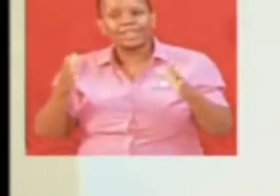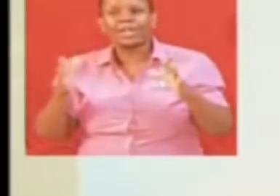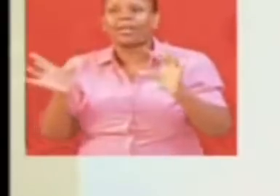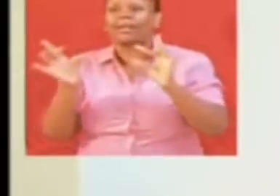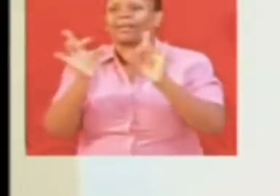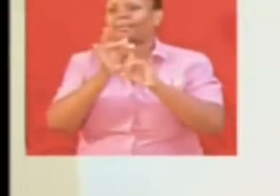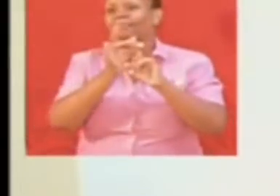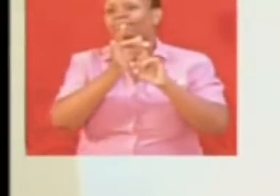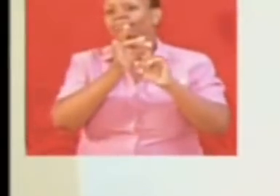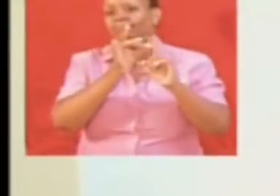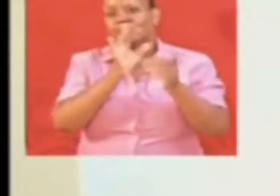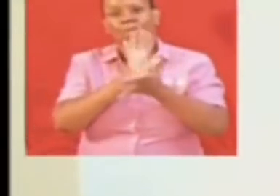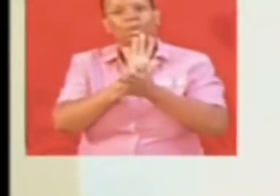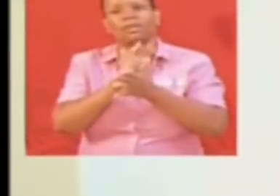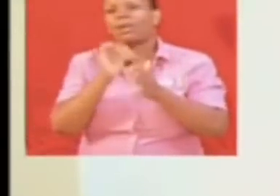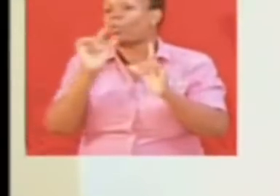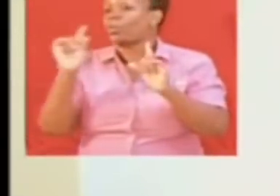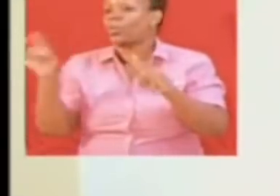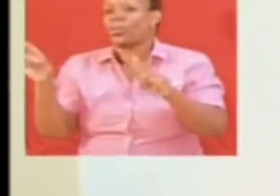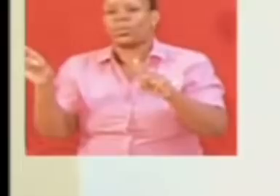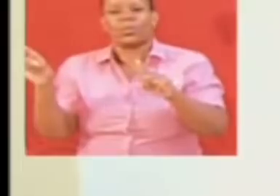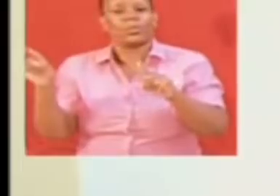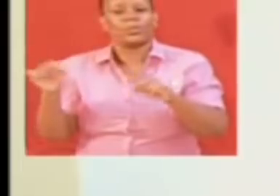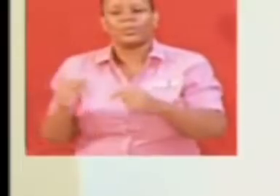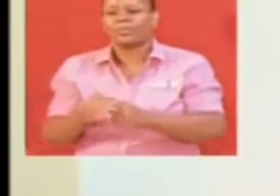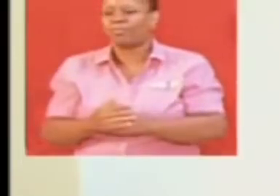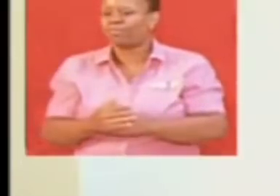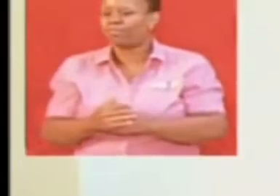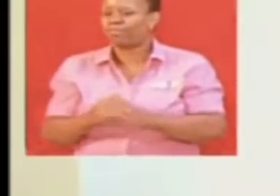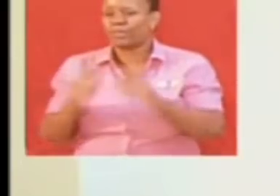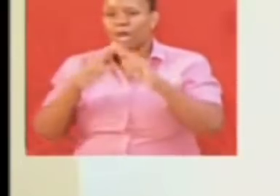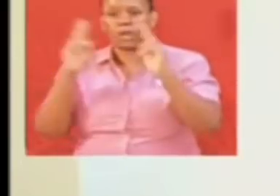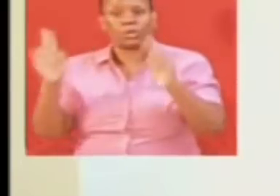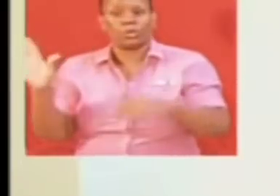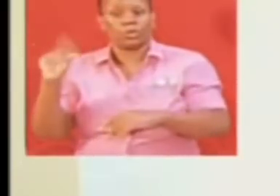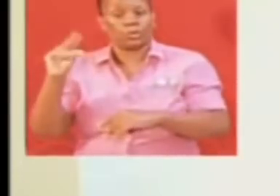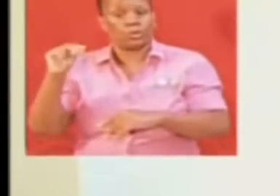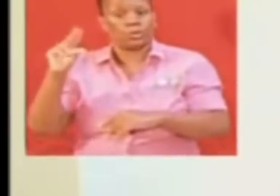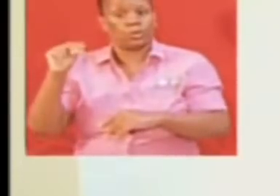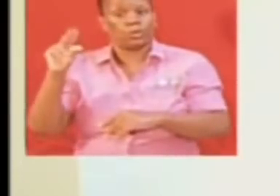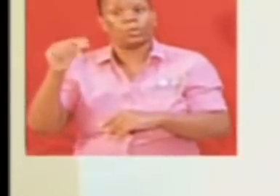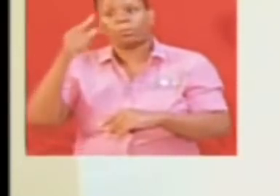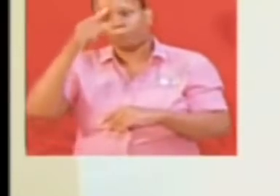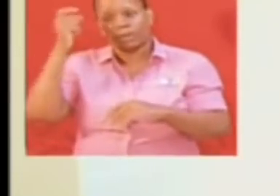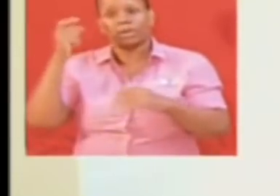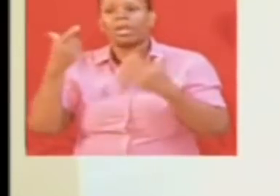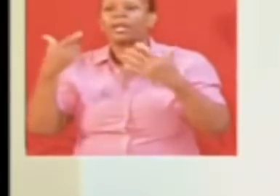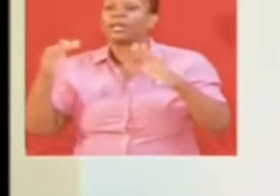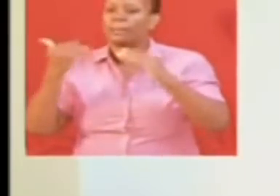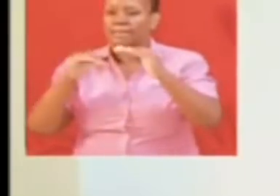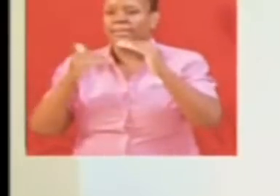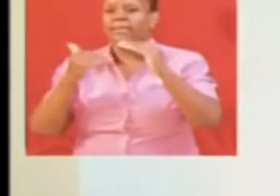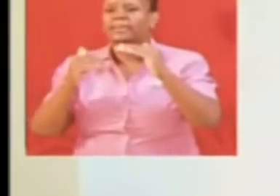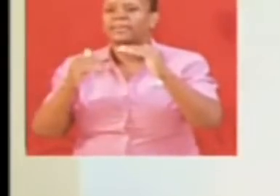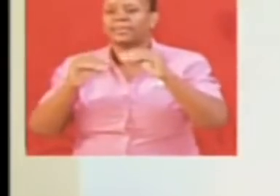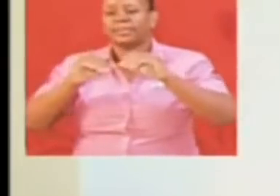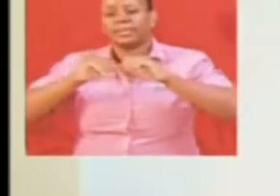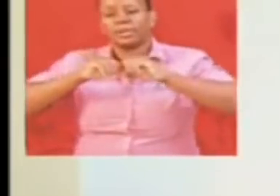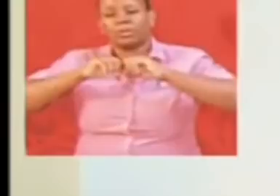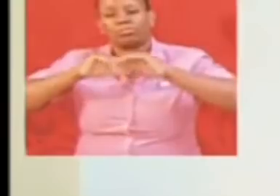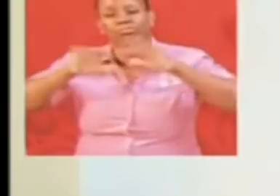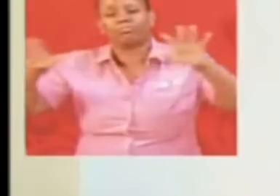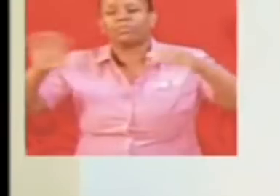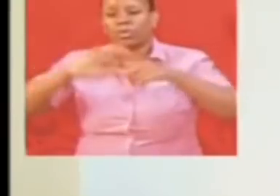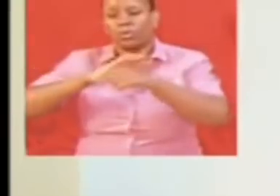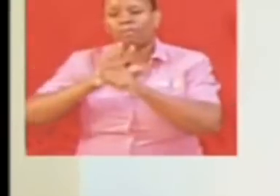reducing the exposure to the virus. So I don't know if it's a matter of who is more susceptible or who is being exposed